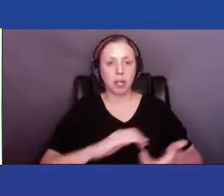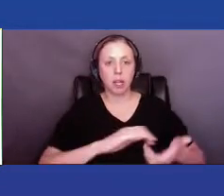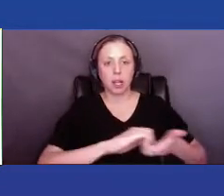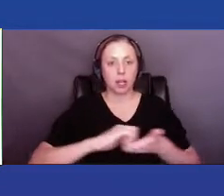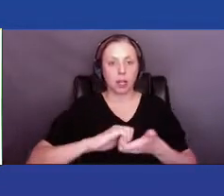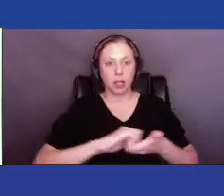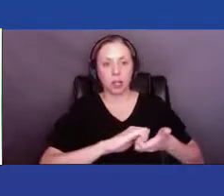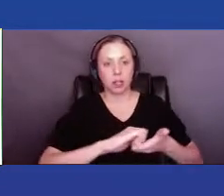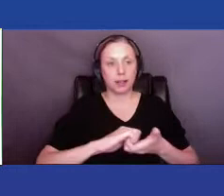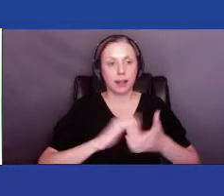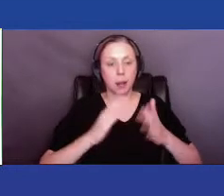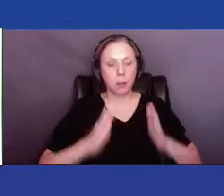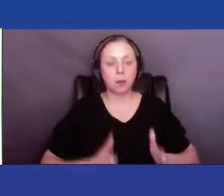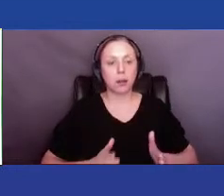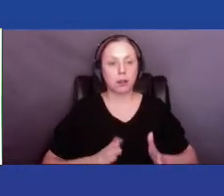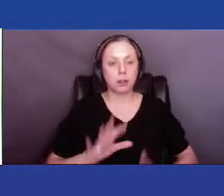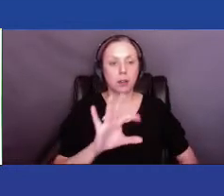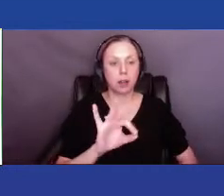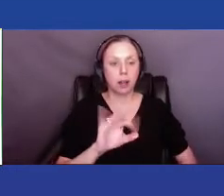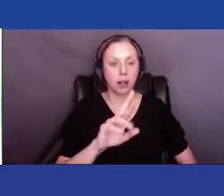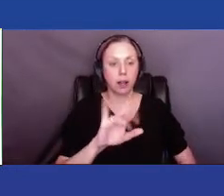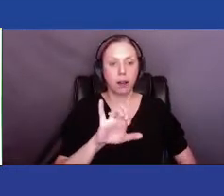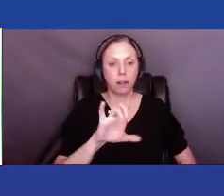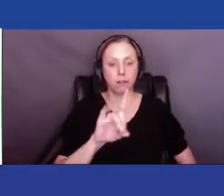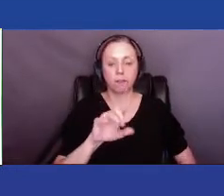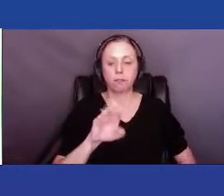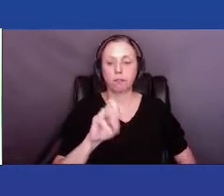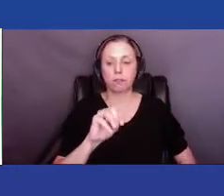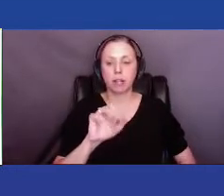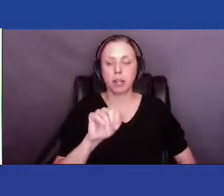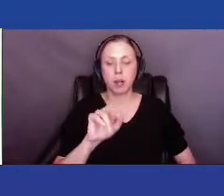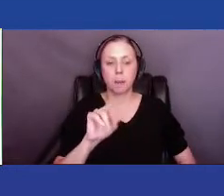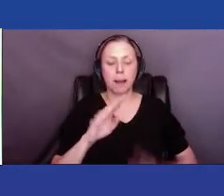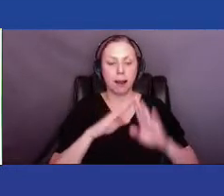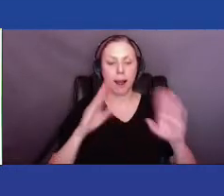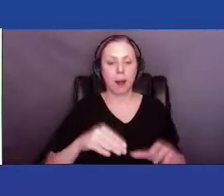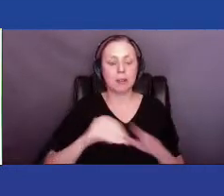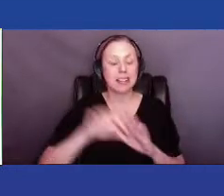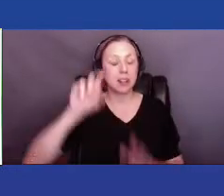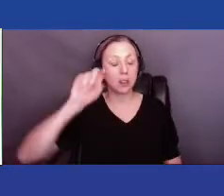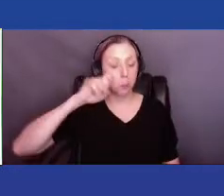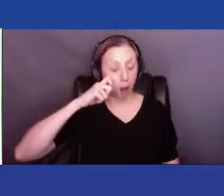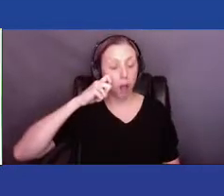Collaborators at Friedman House in the Bronx, engaging with